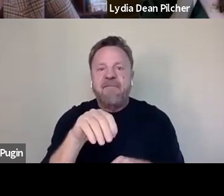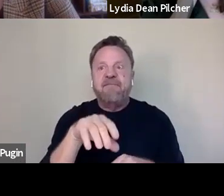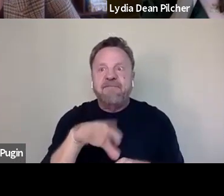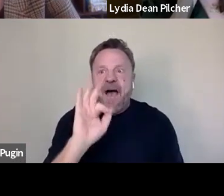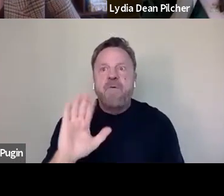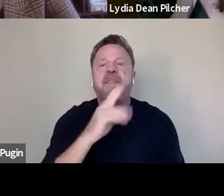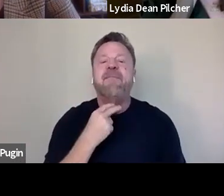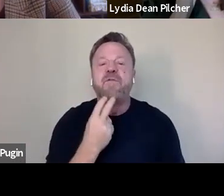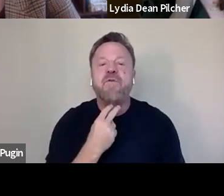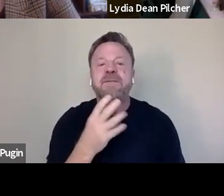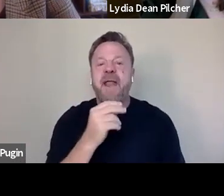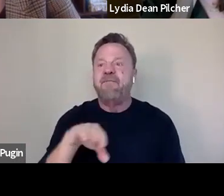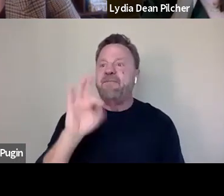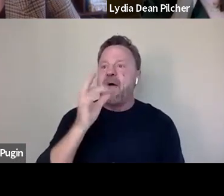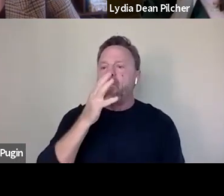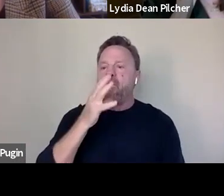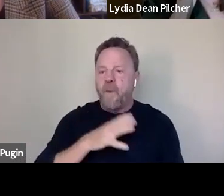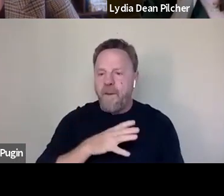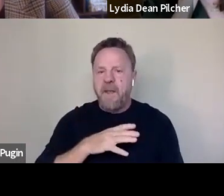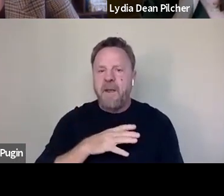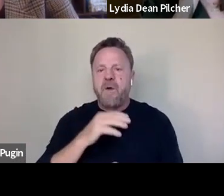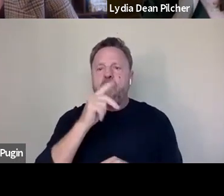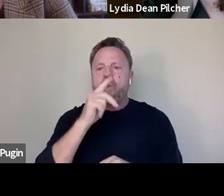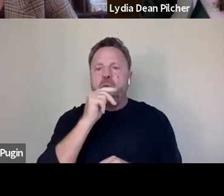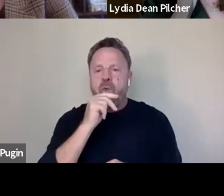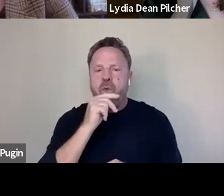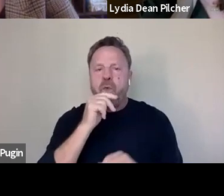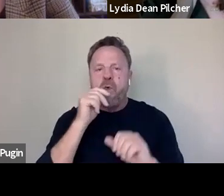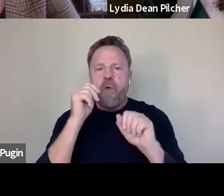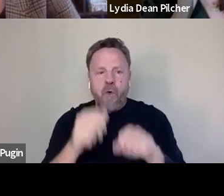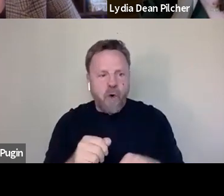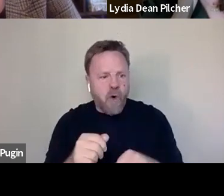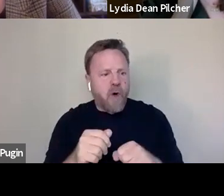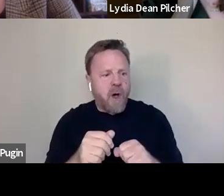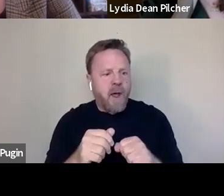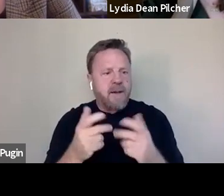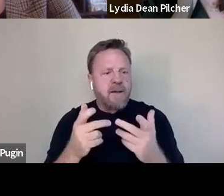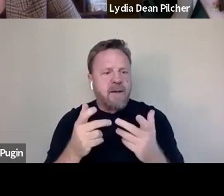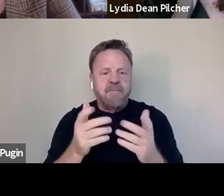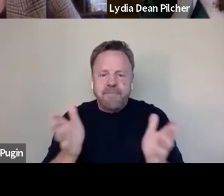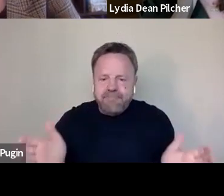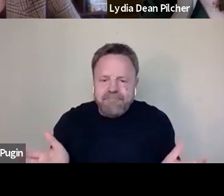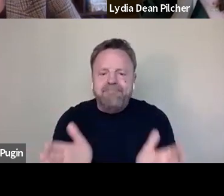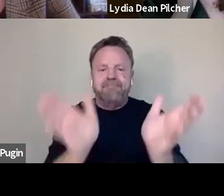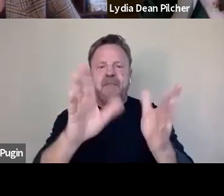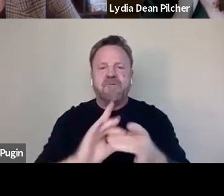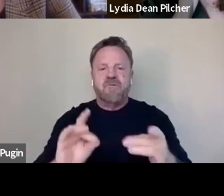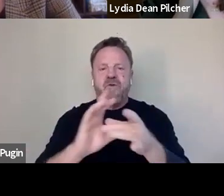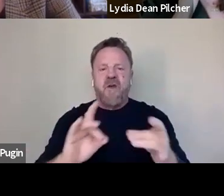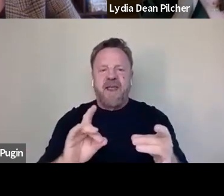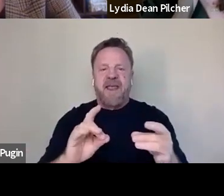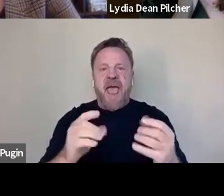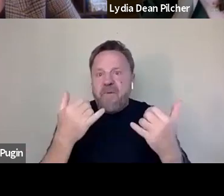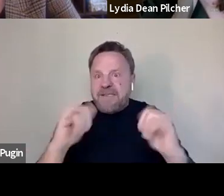and found women who could bring their story forward, and that we still don't know